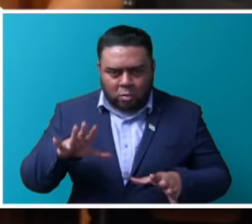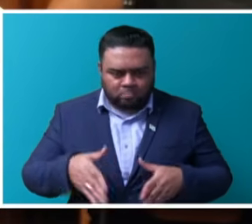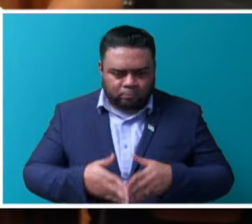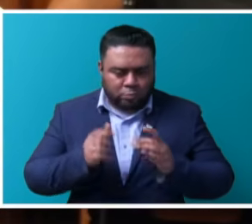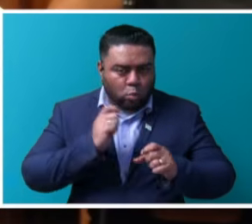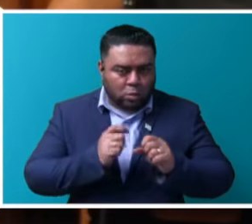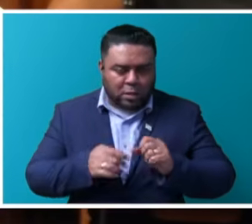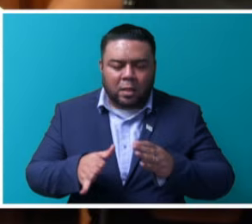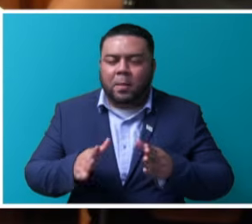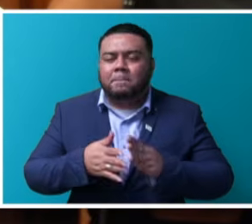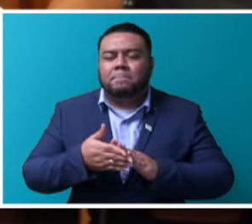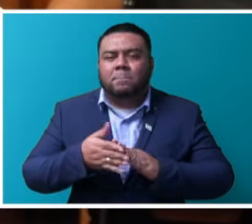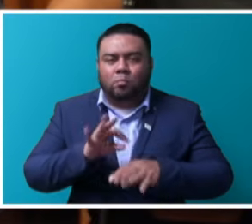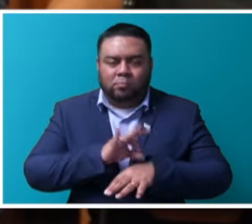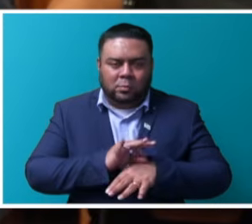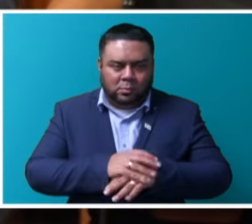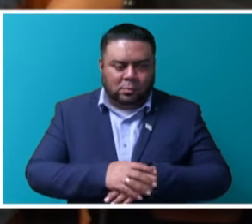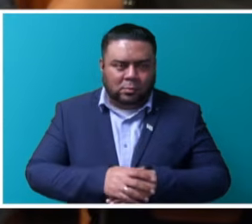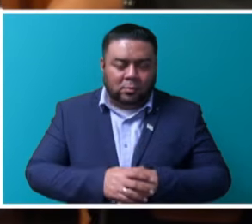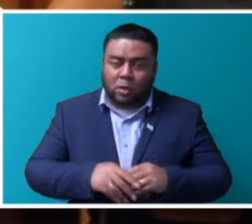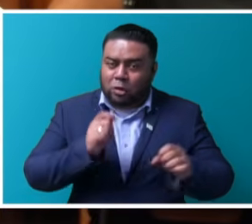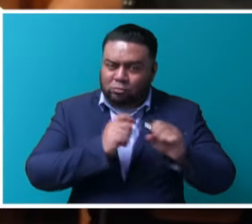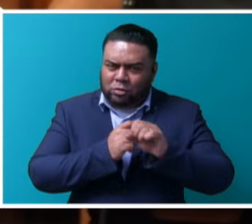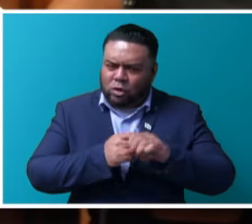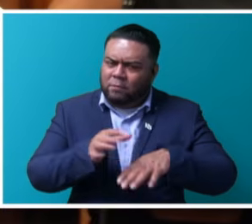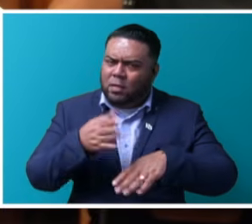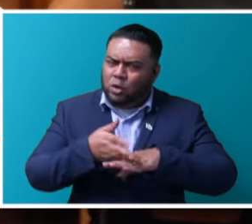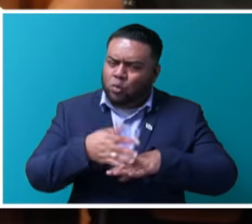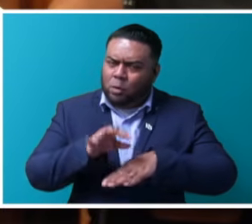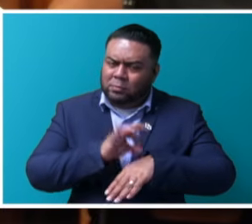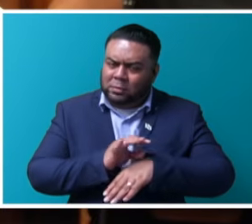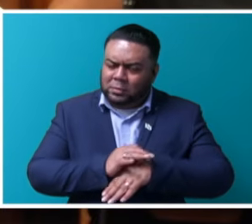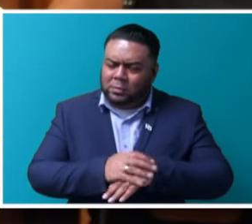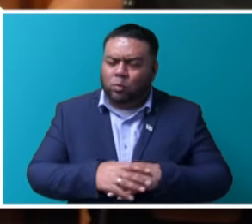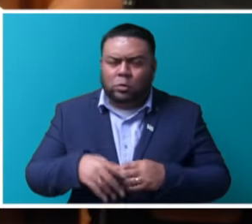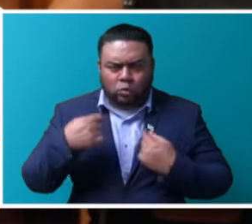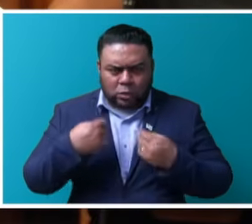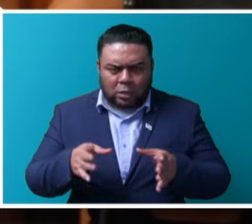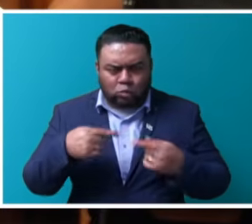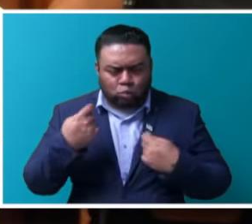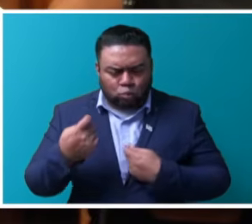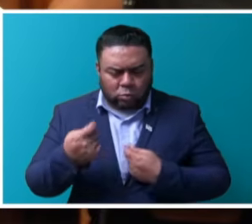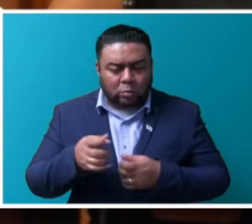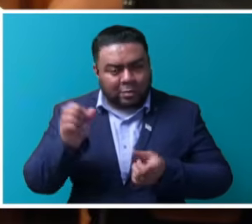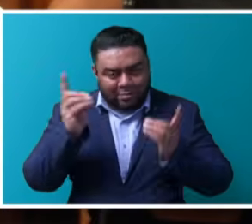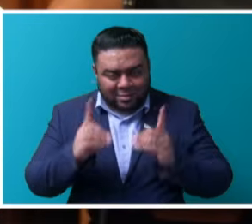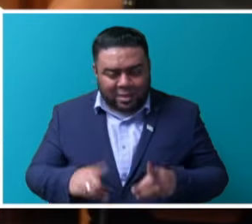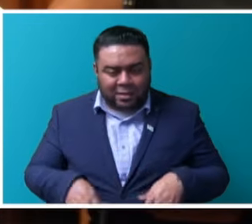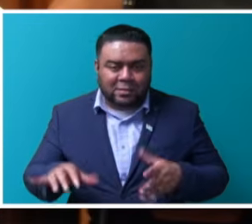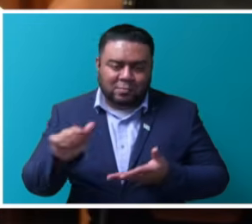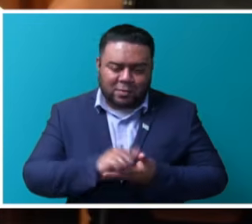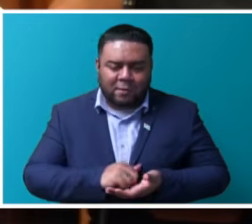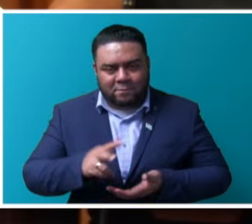and maintenance of the hospital. The construction of this new hospital is expected to commence soon as design and procurement is